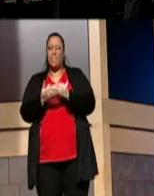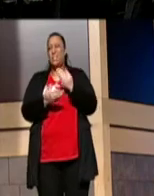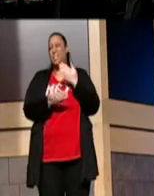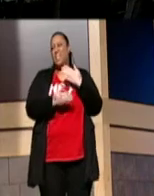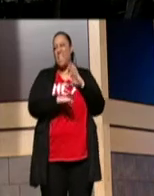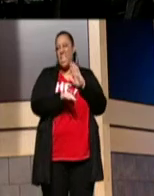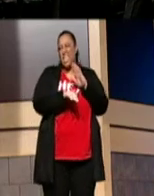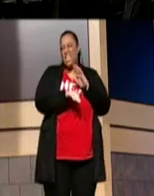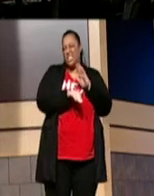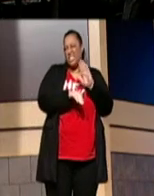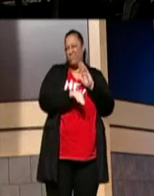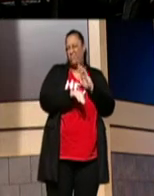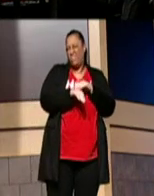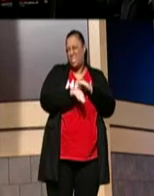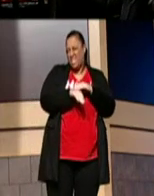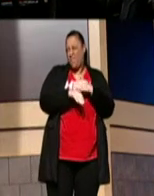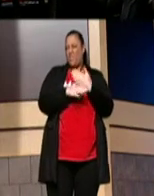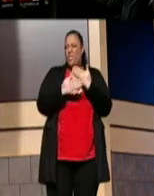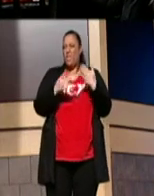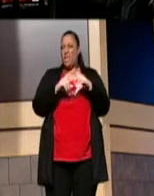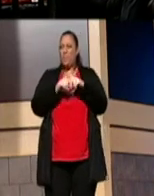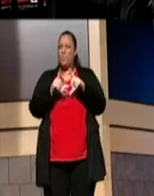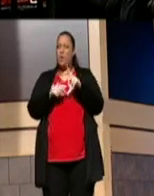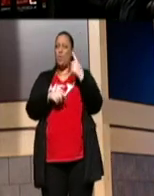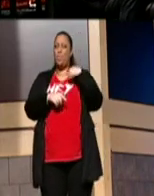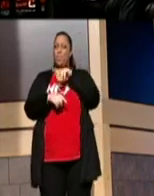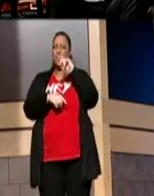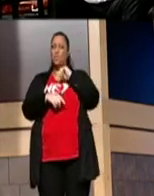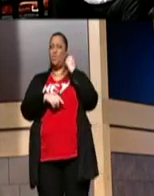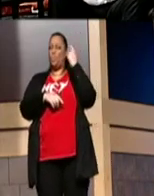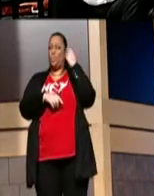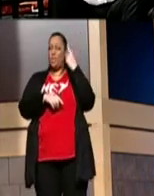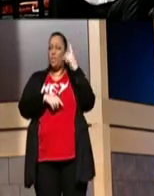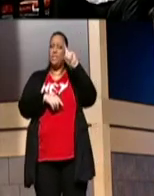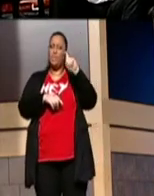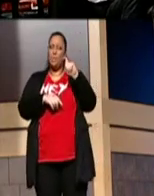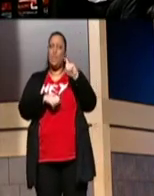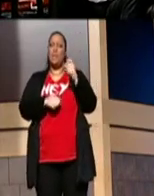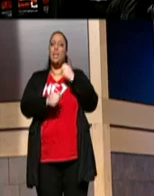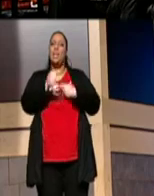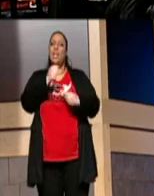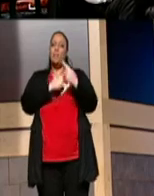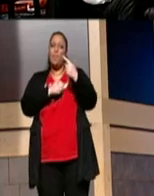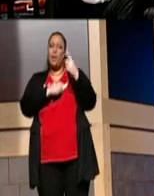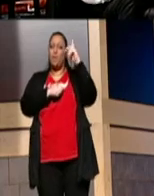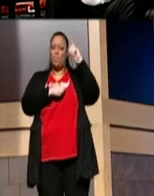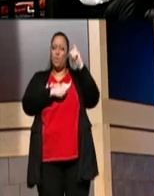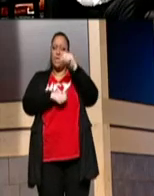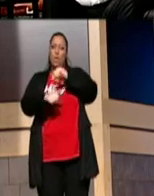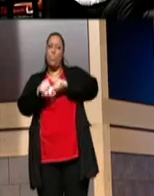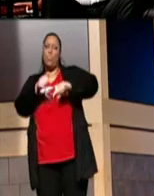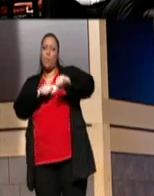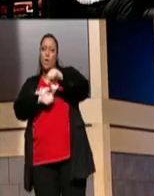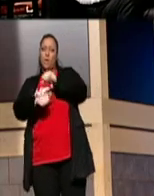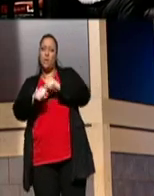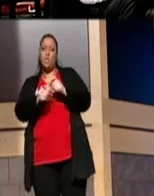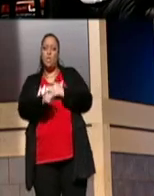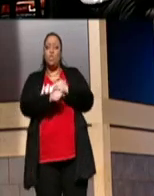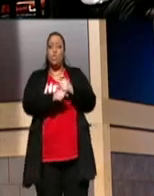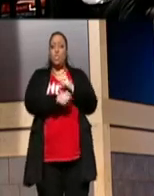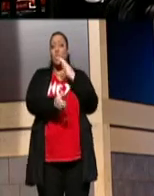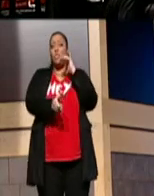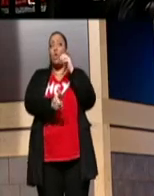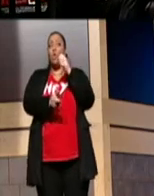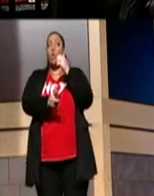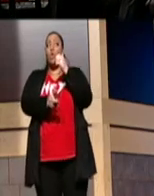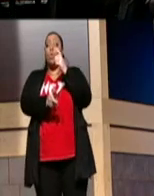it humbles us to realize, hey, we need everybody. We need one another. Absolutely. We need to treat each other right